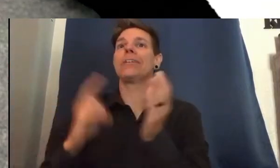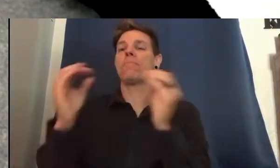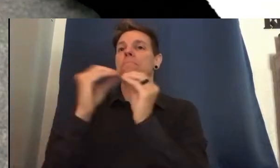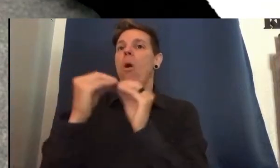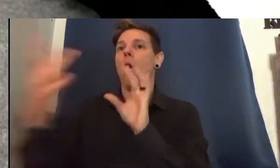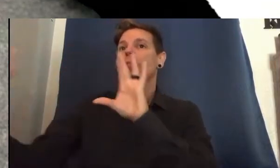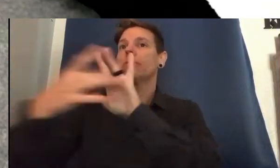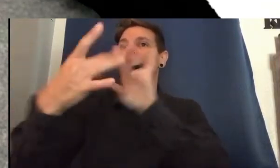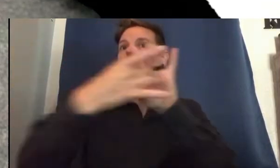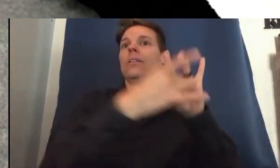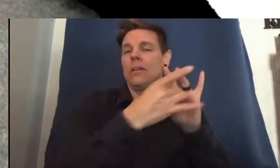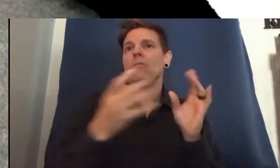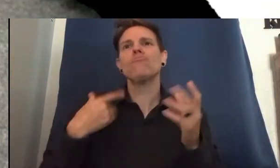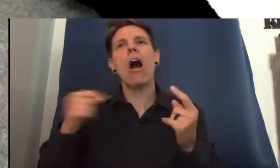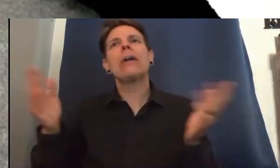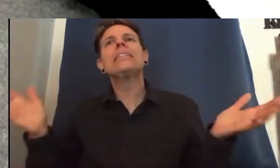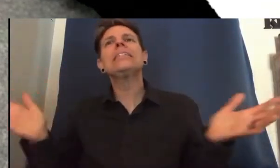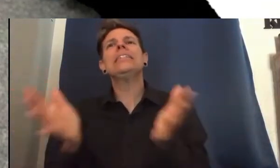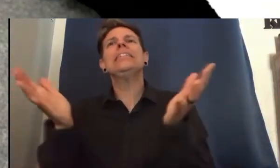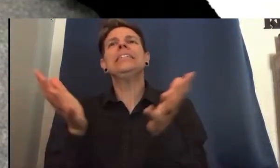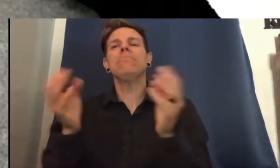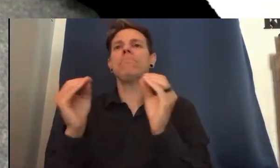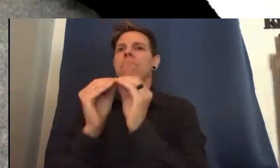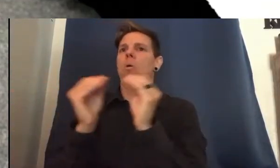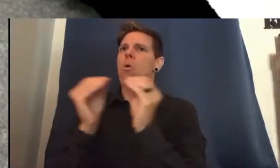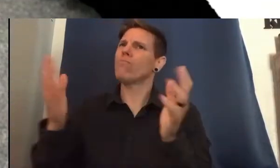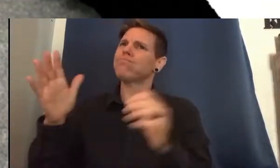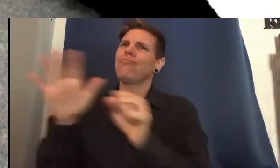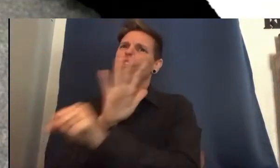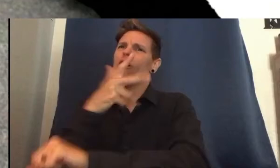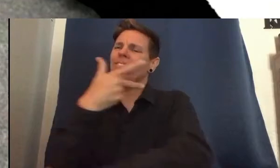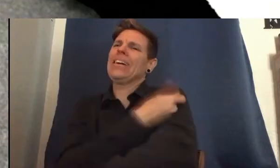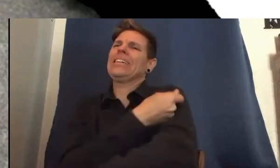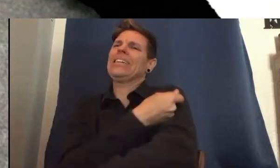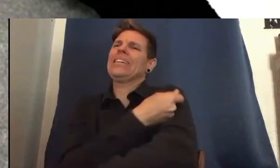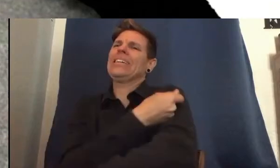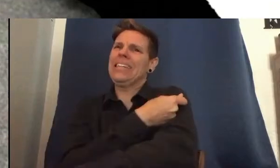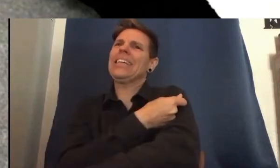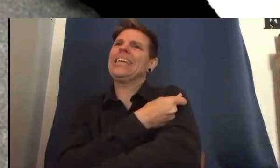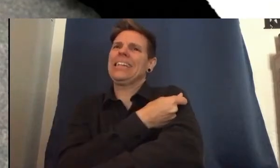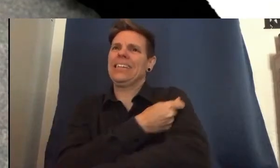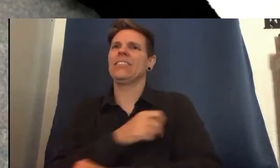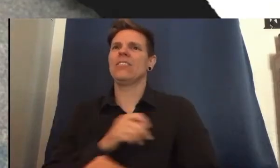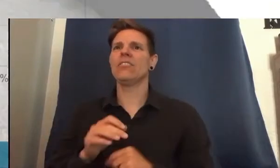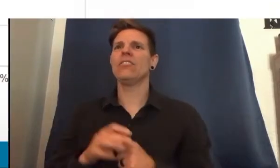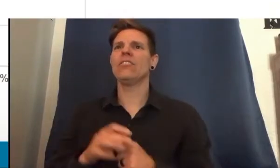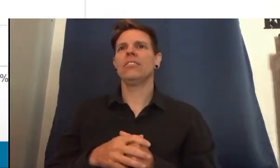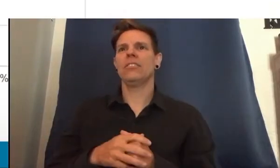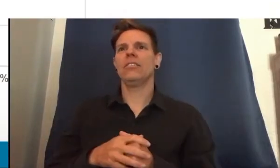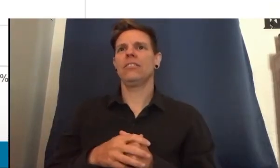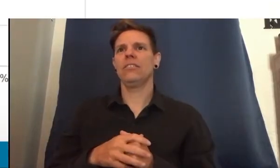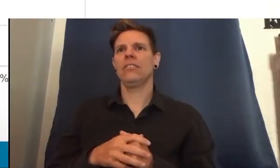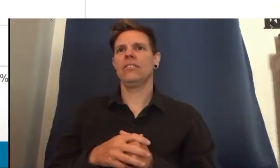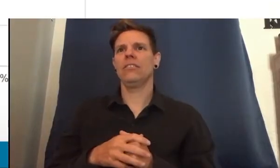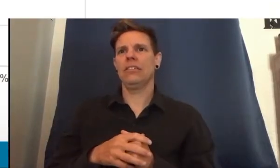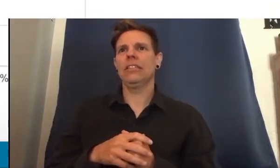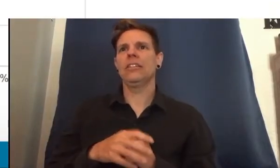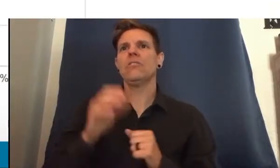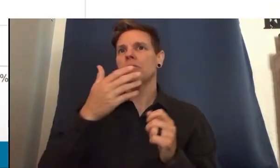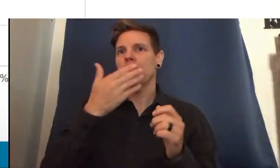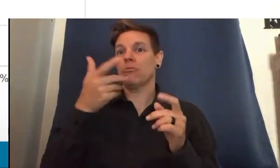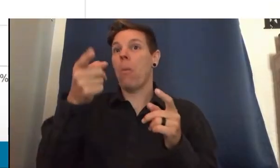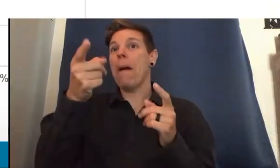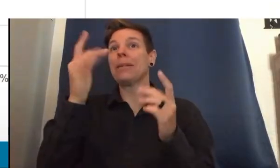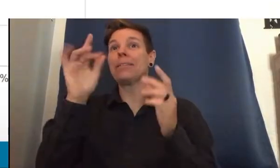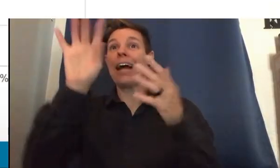push us in the fully vaccinated phase to the right on this chart pretty significantly. And again, that would be all good for us.